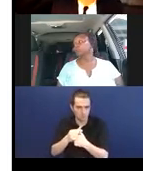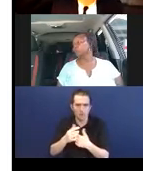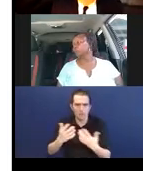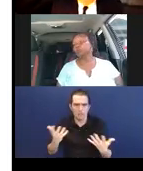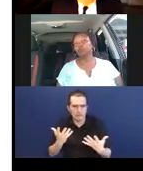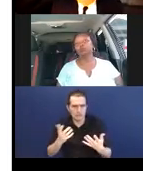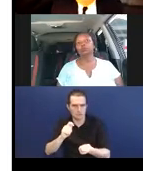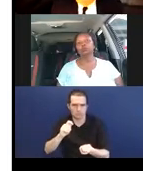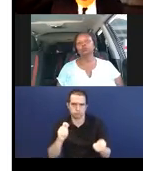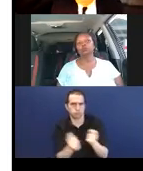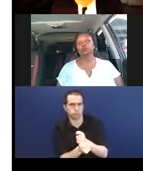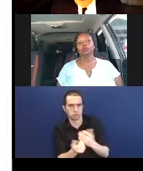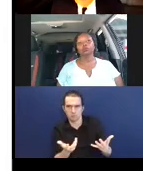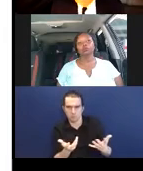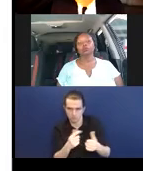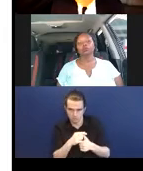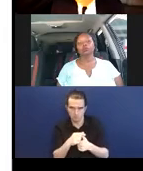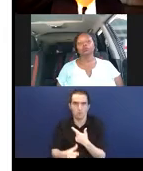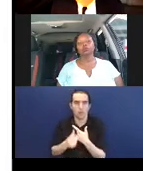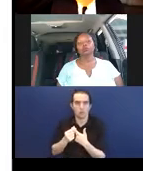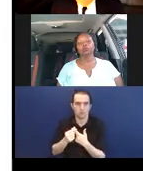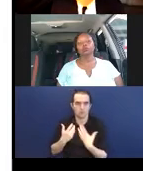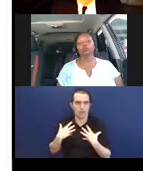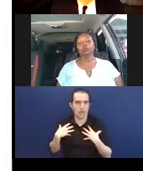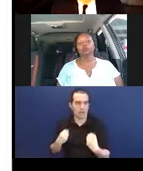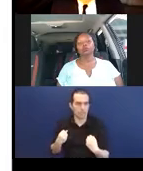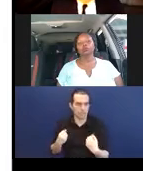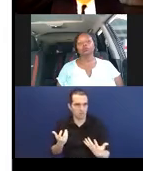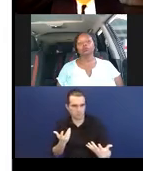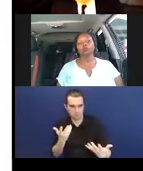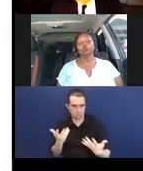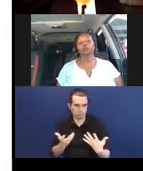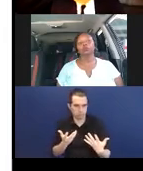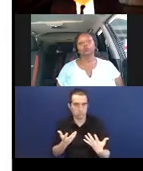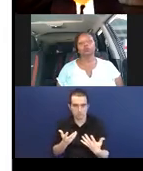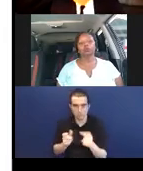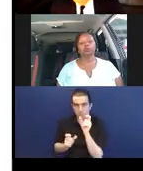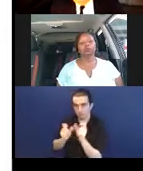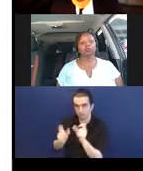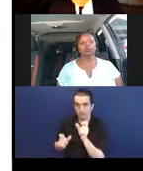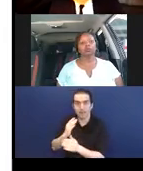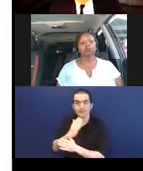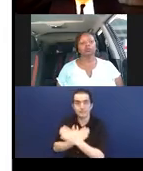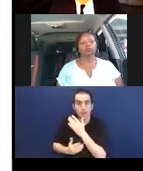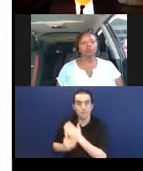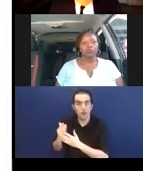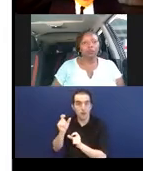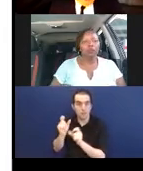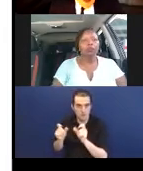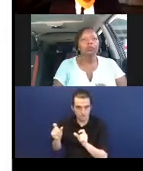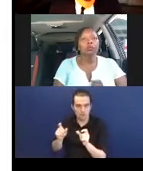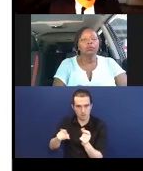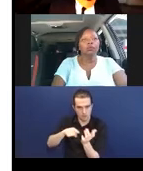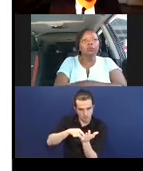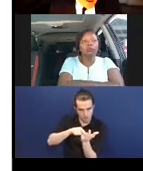at Article 25 on health itself. So that's what we aim to cover today. And so I'd like